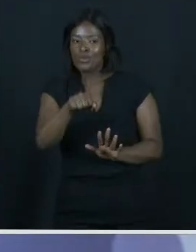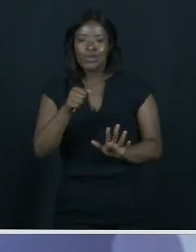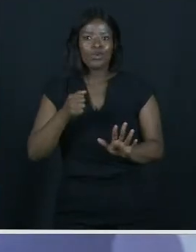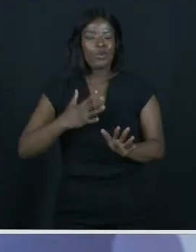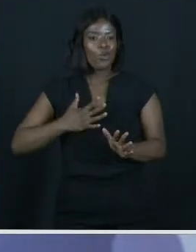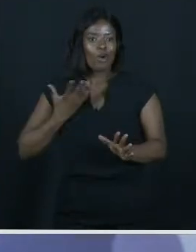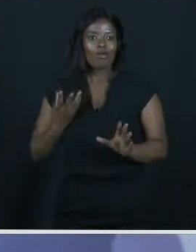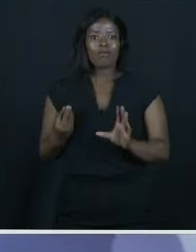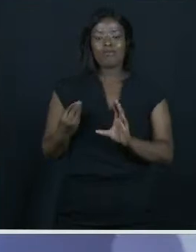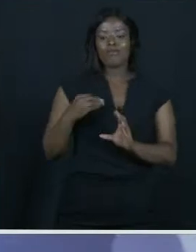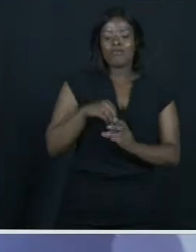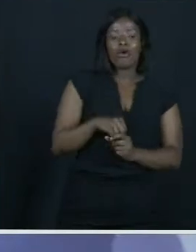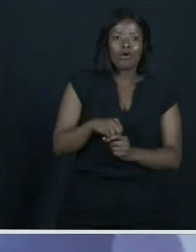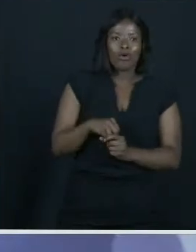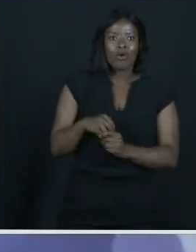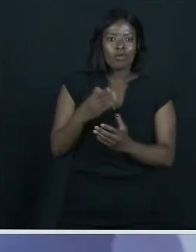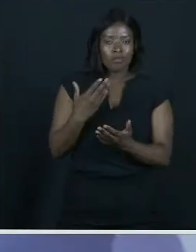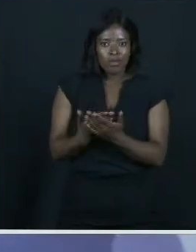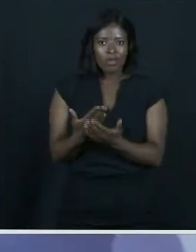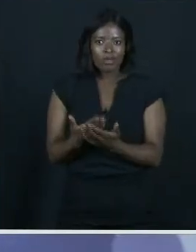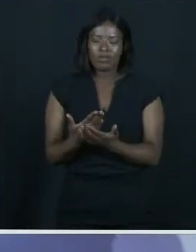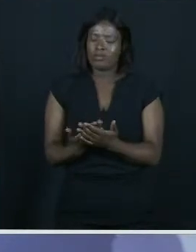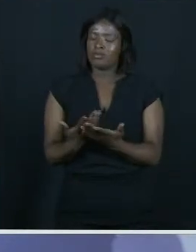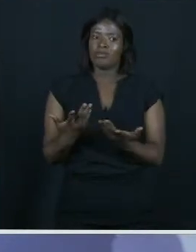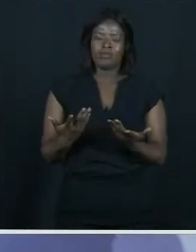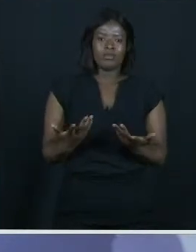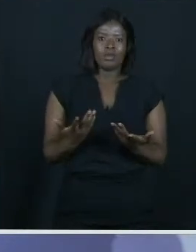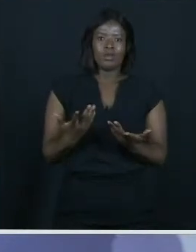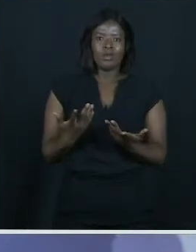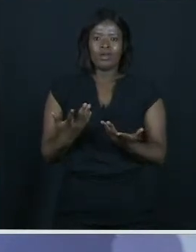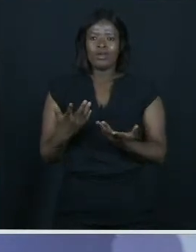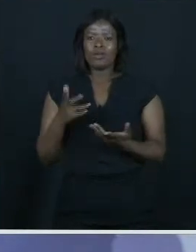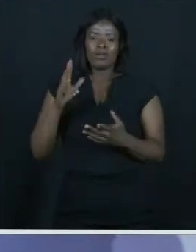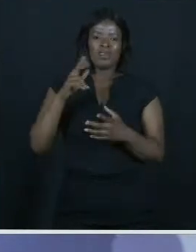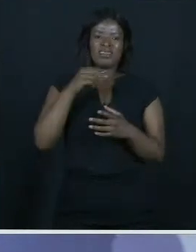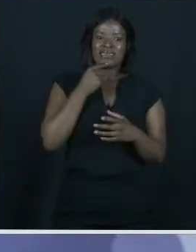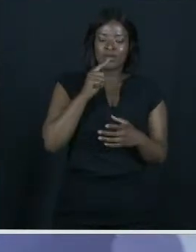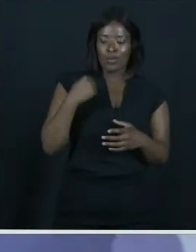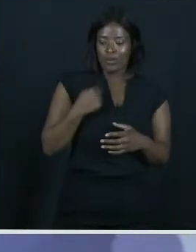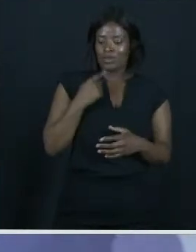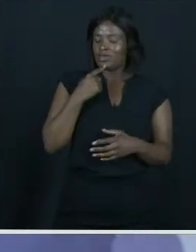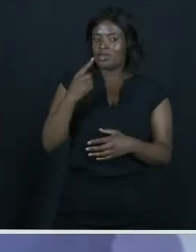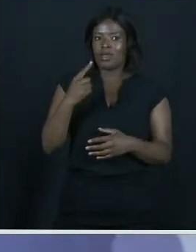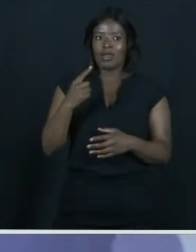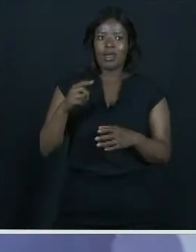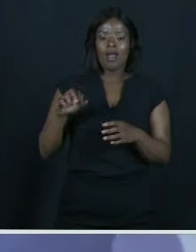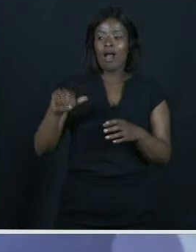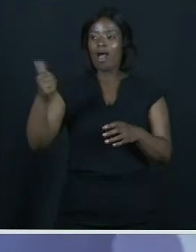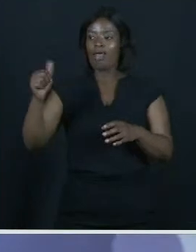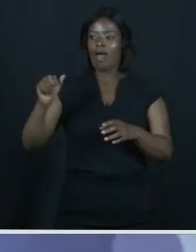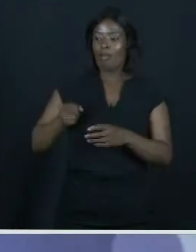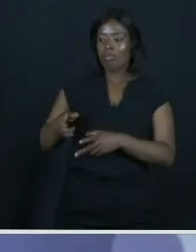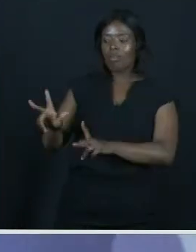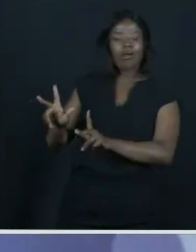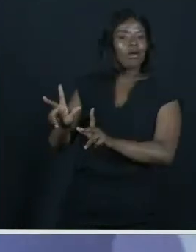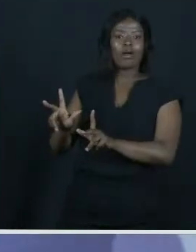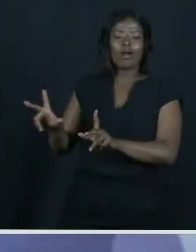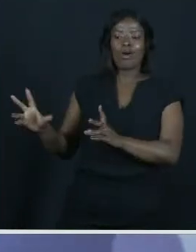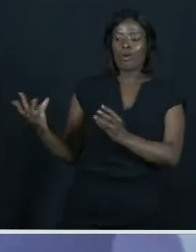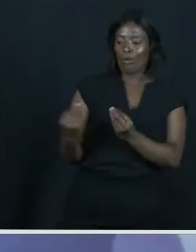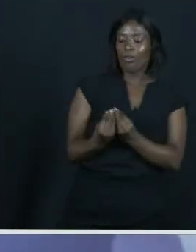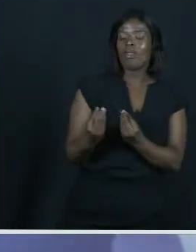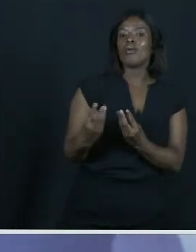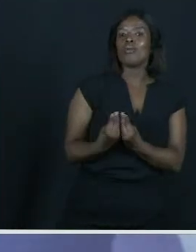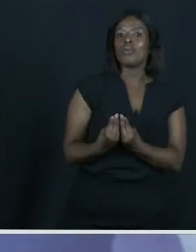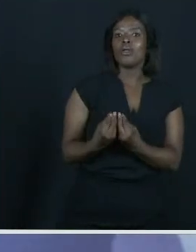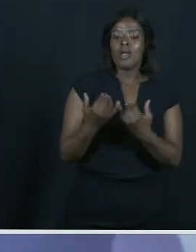also want to be counted. As we say, leave no one behind. This summit,